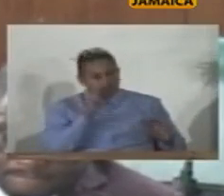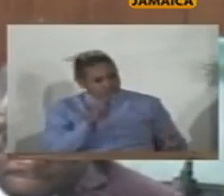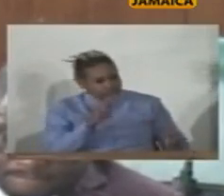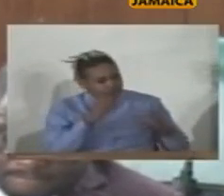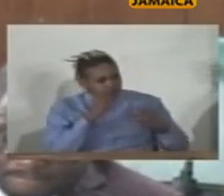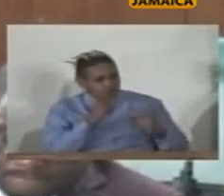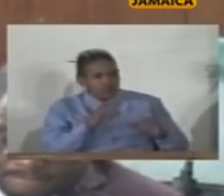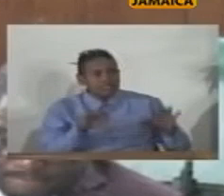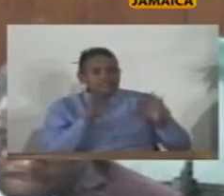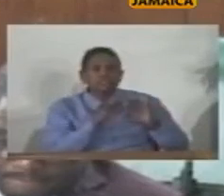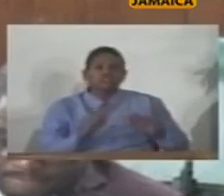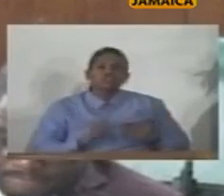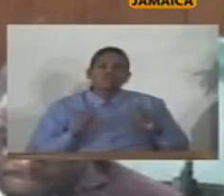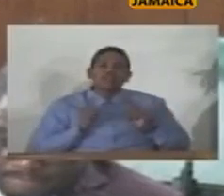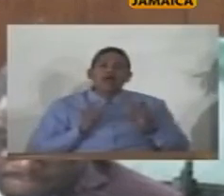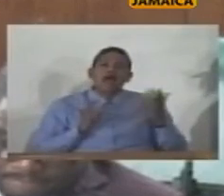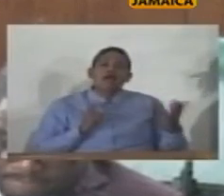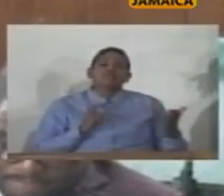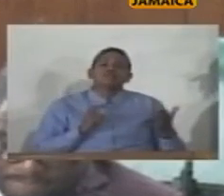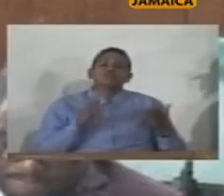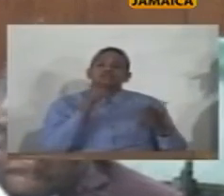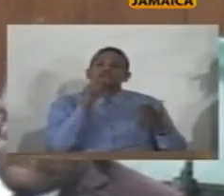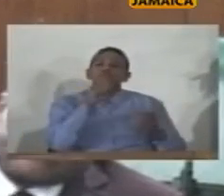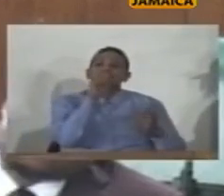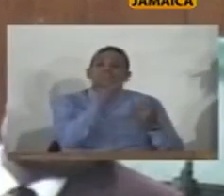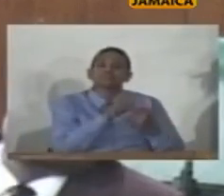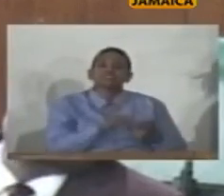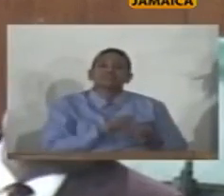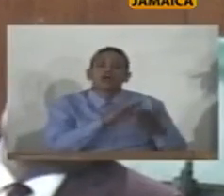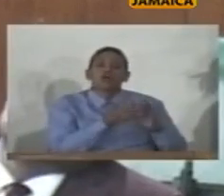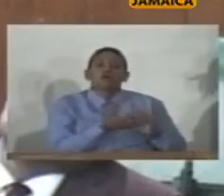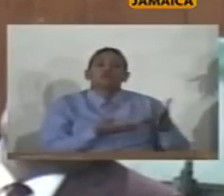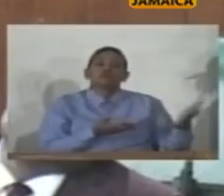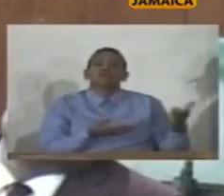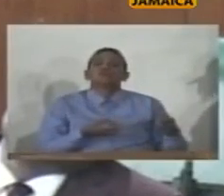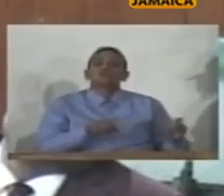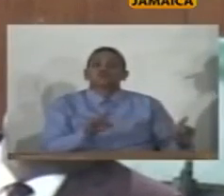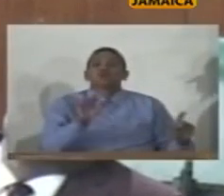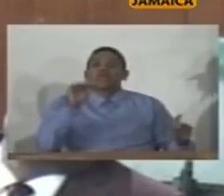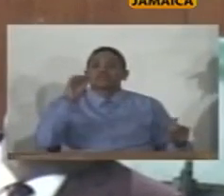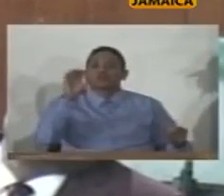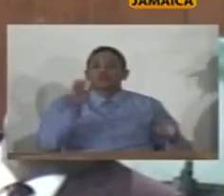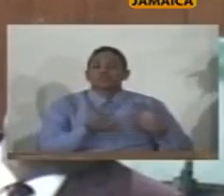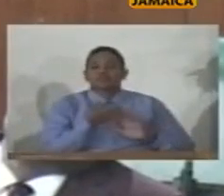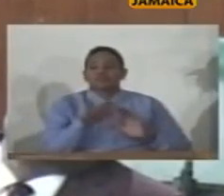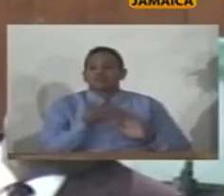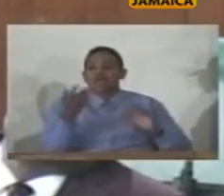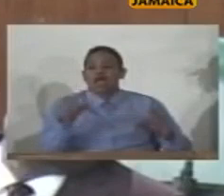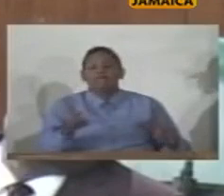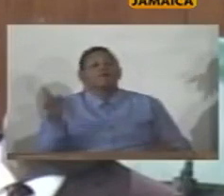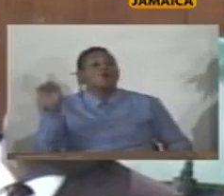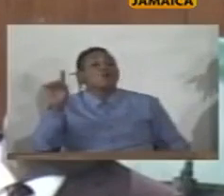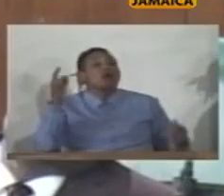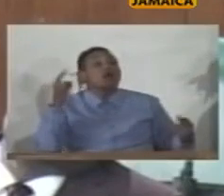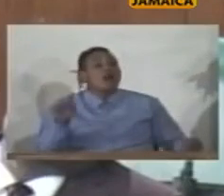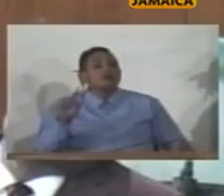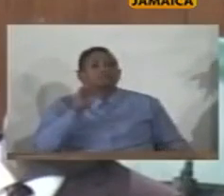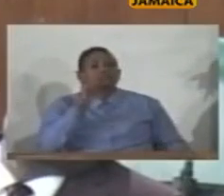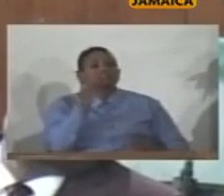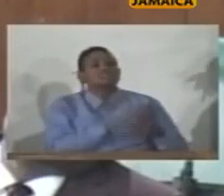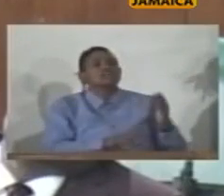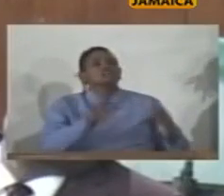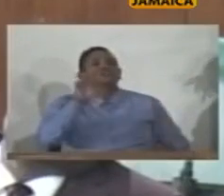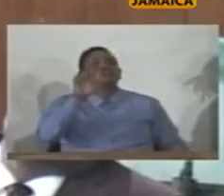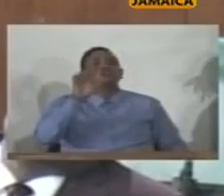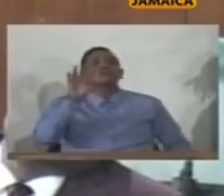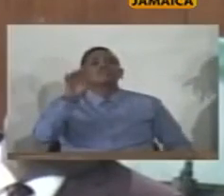the essentials of life to the specified community during the state of public emergency. And whereas Section